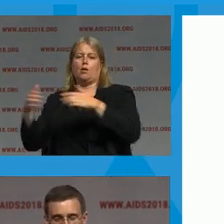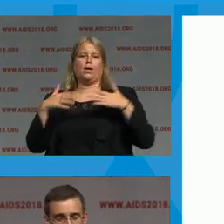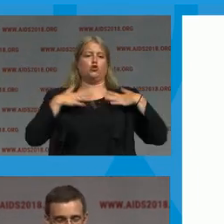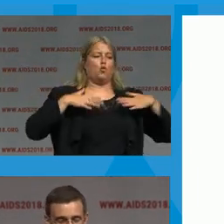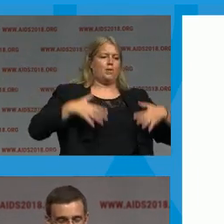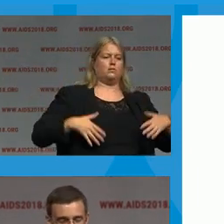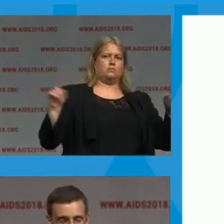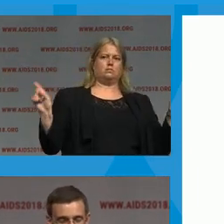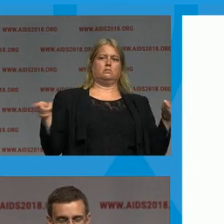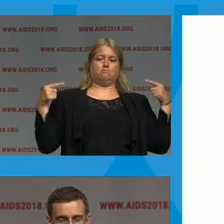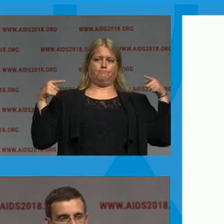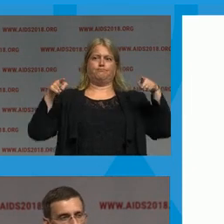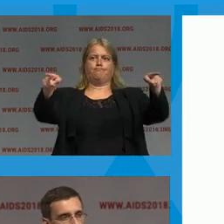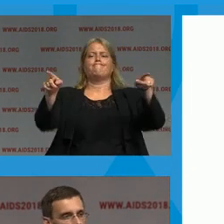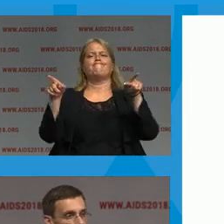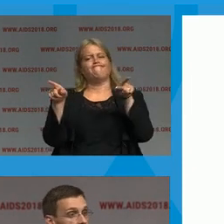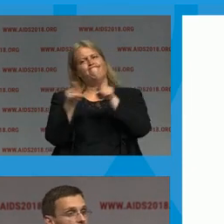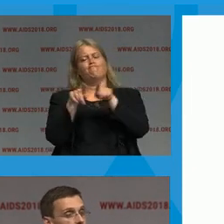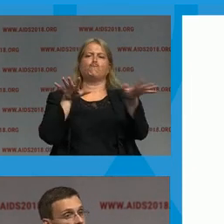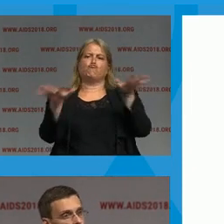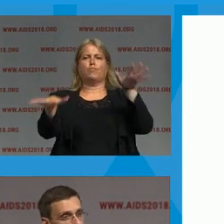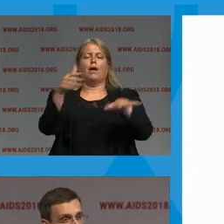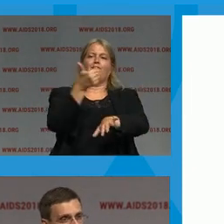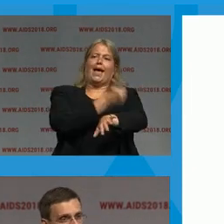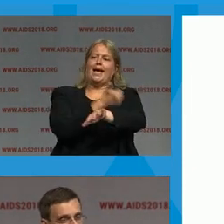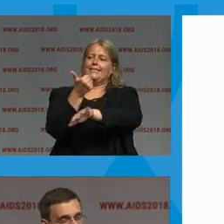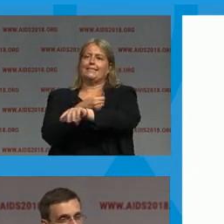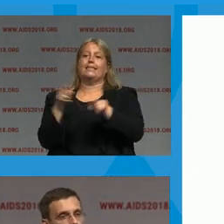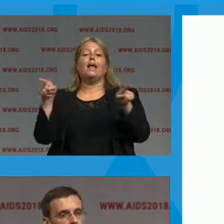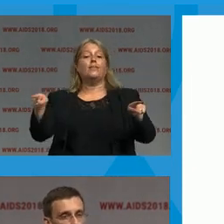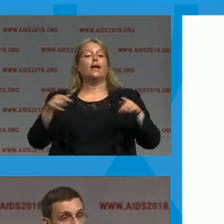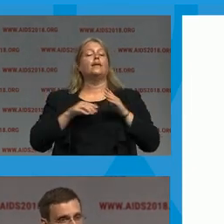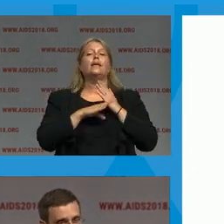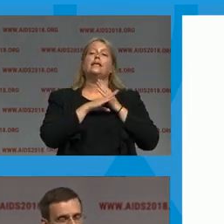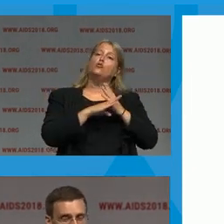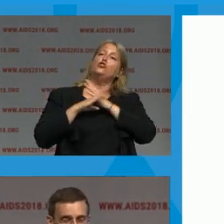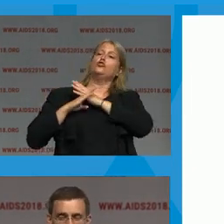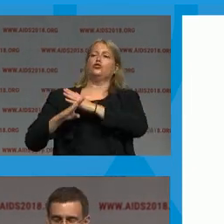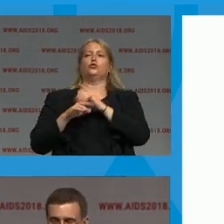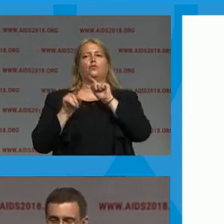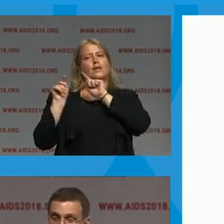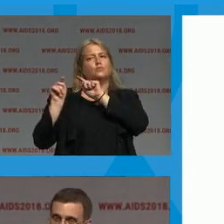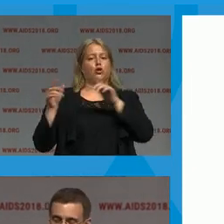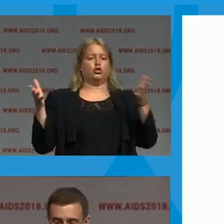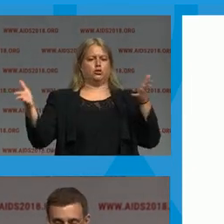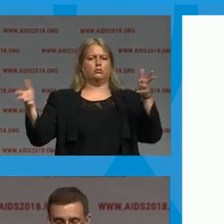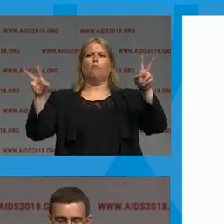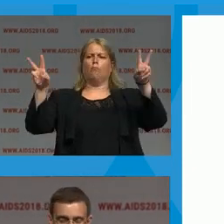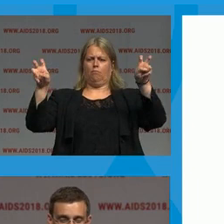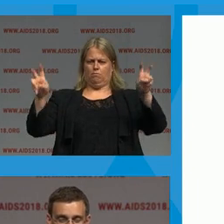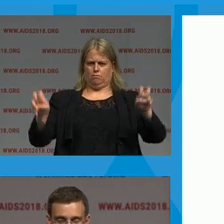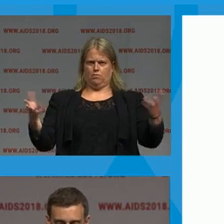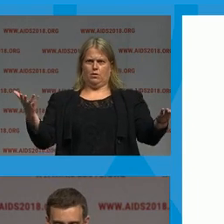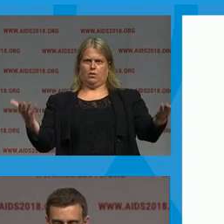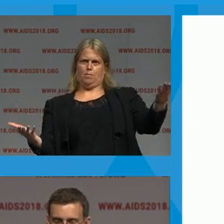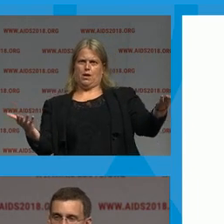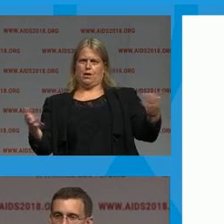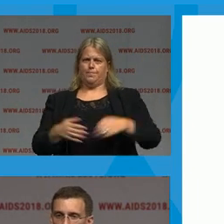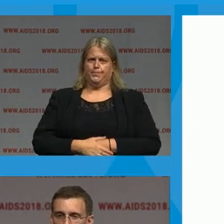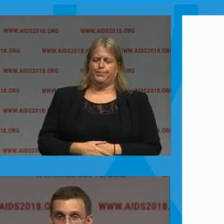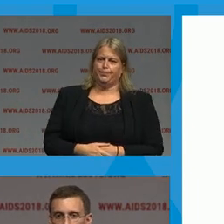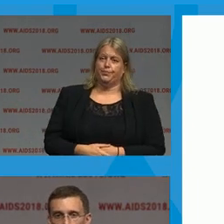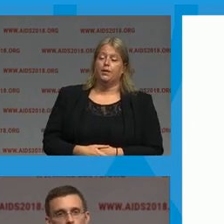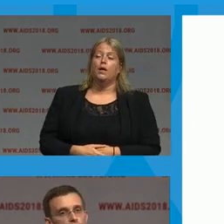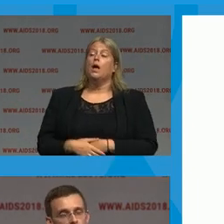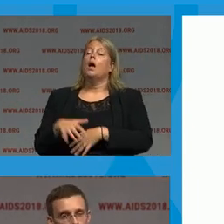matched vaccines. They can then study the immune responses using very similar assays and compare them to each other.